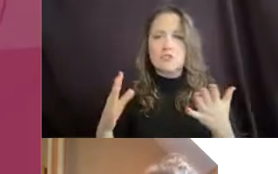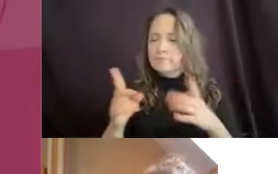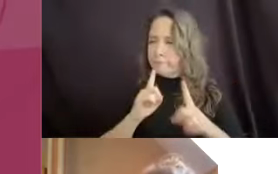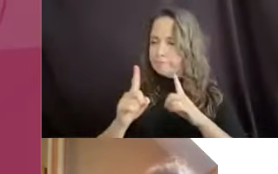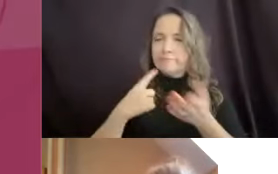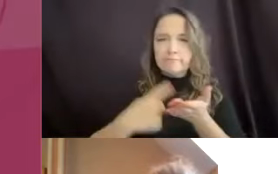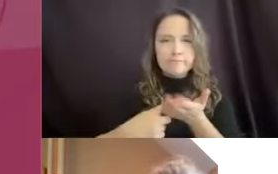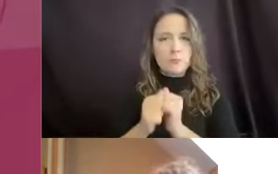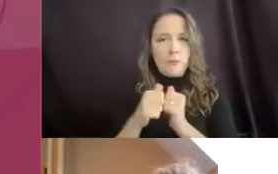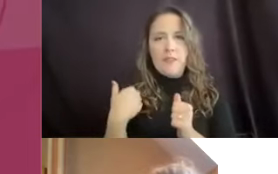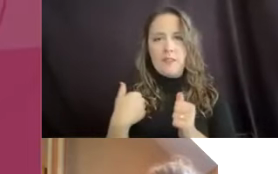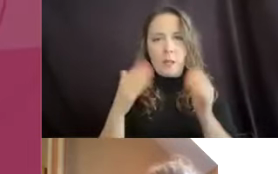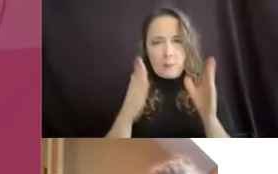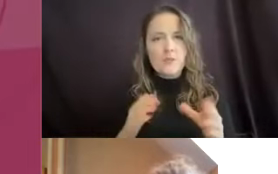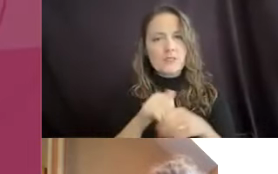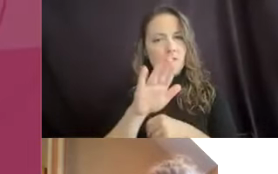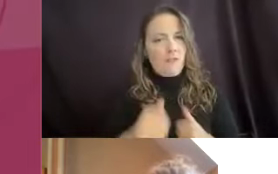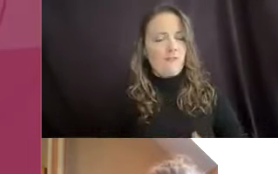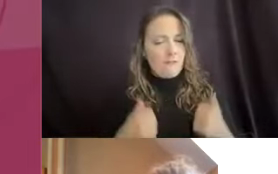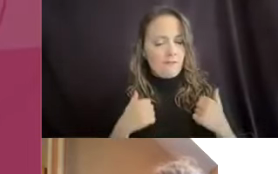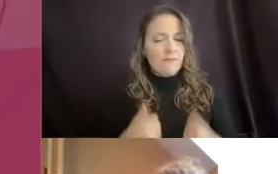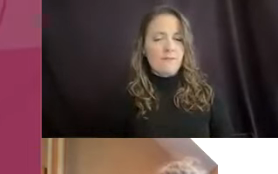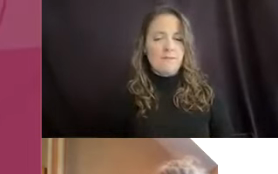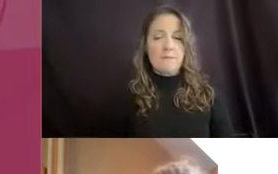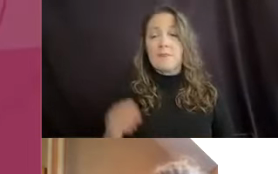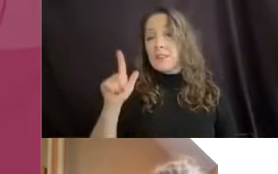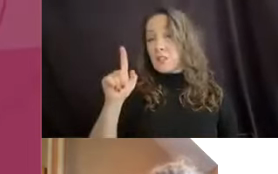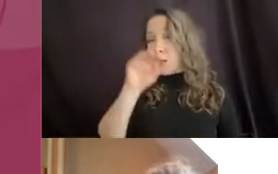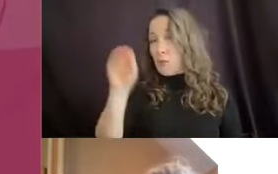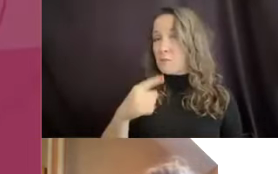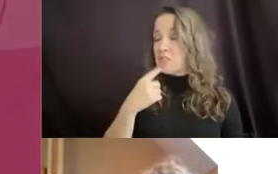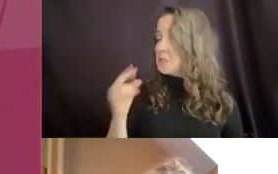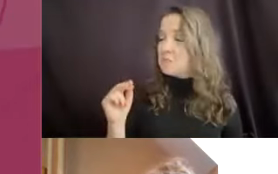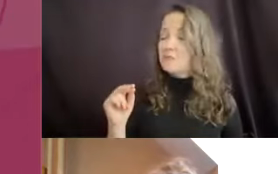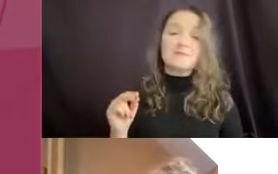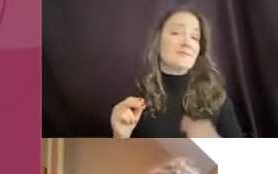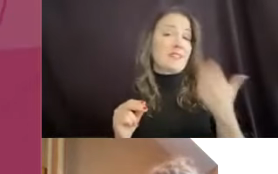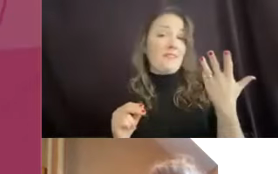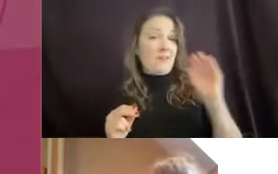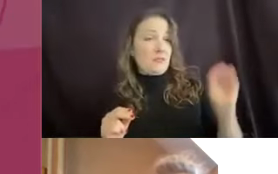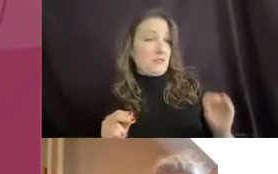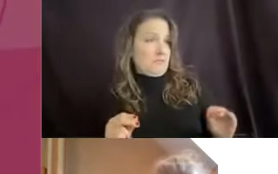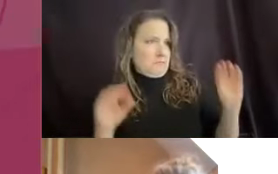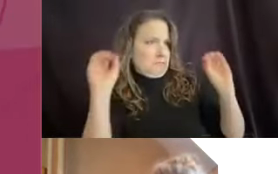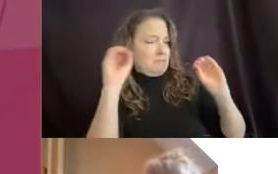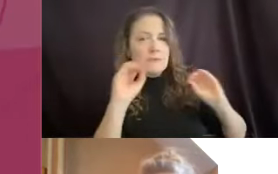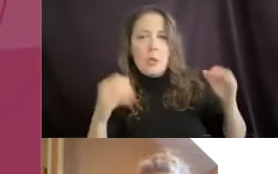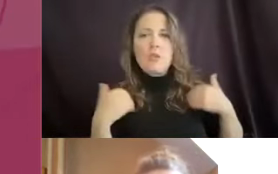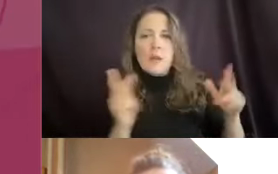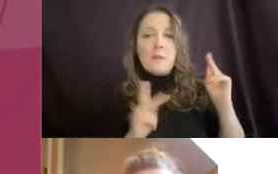with a young person in their life. 21% saying no, and 5% don't know any young people. That's